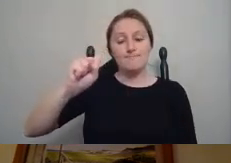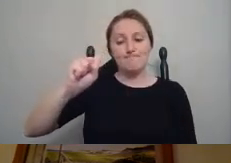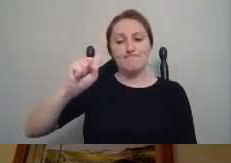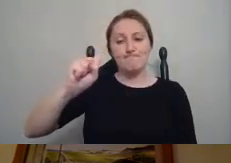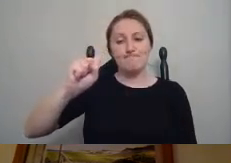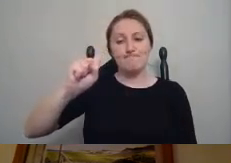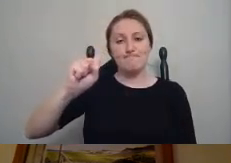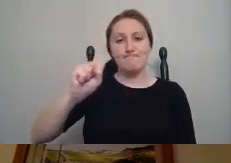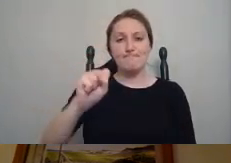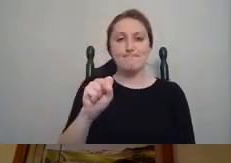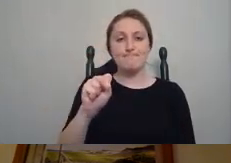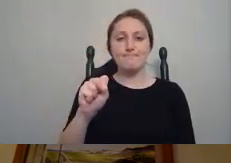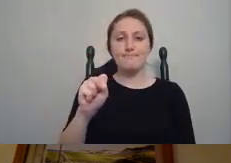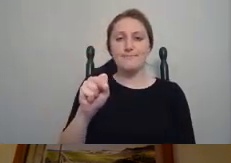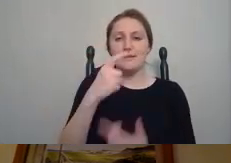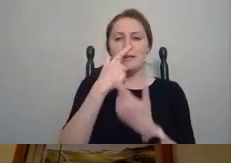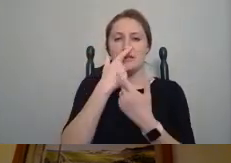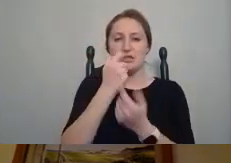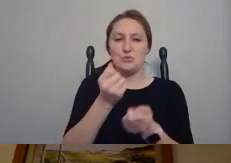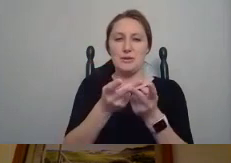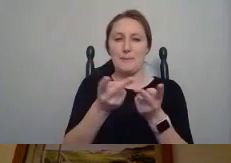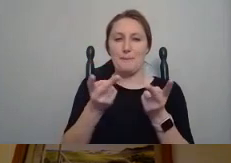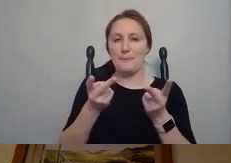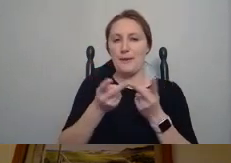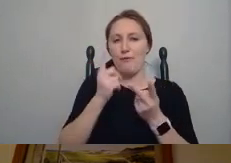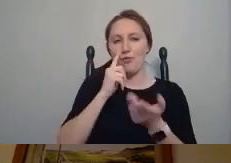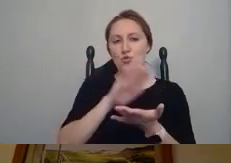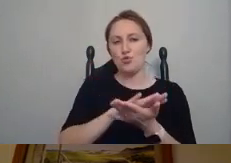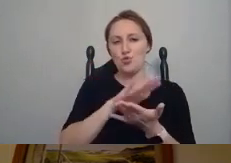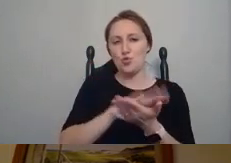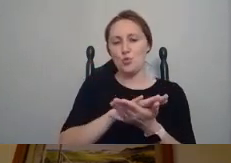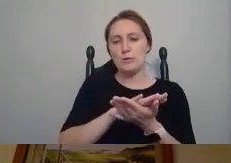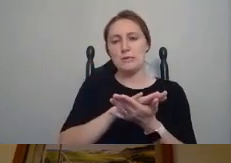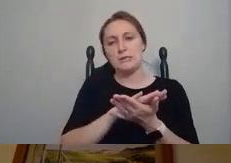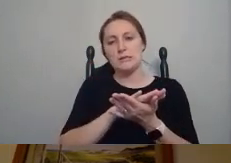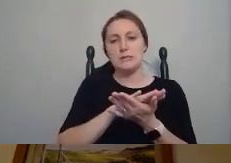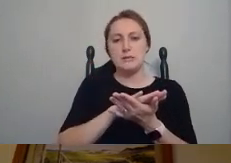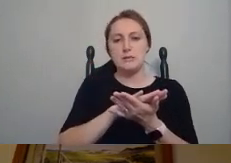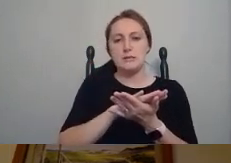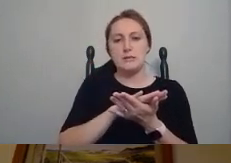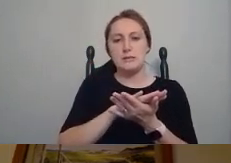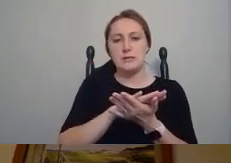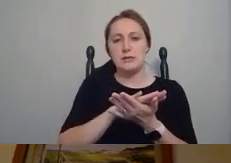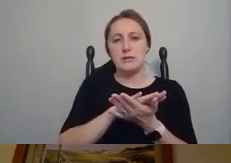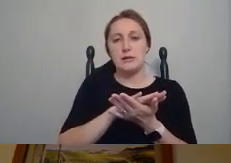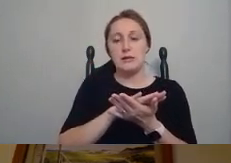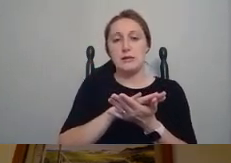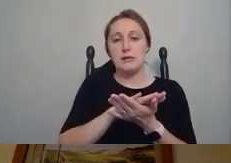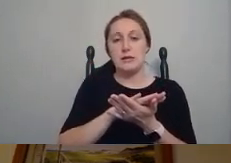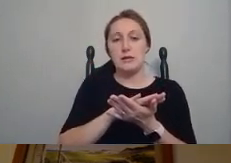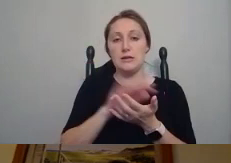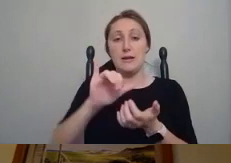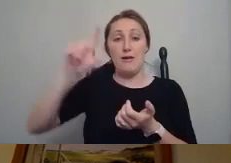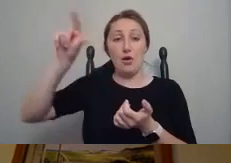it's a really interesting place for us to be in as a school, and I would say as like a